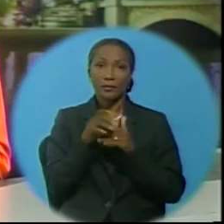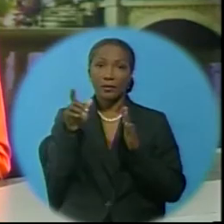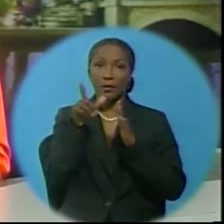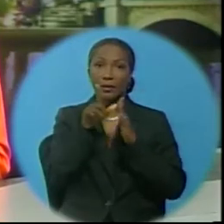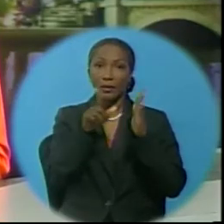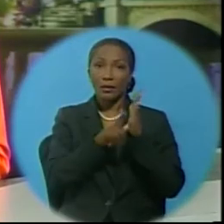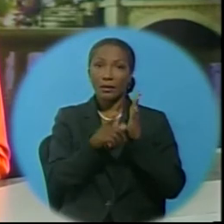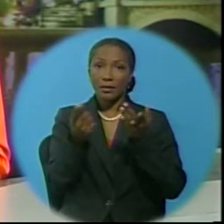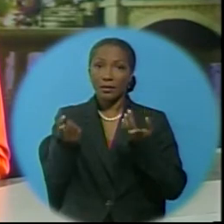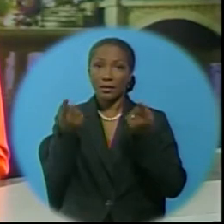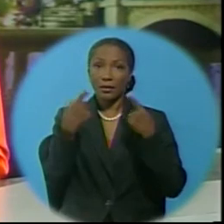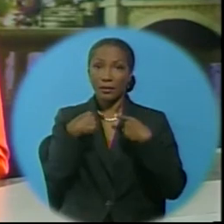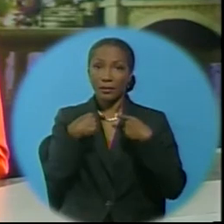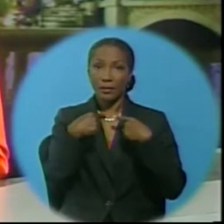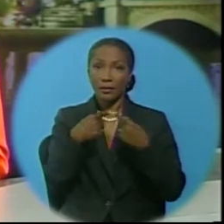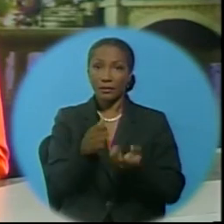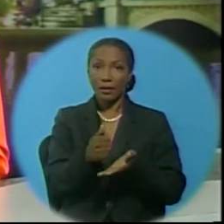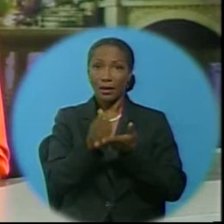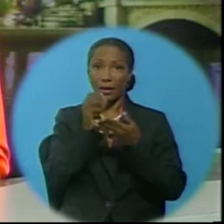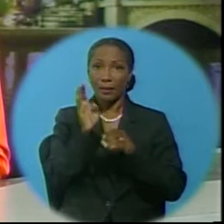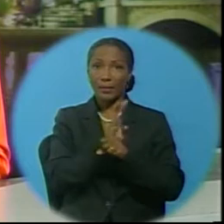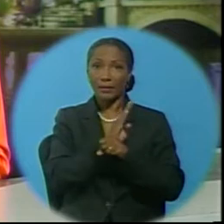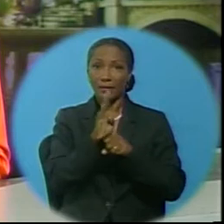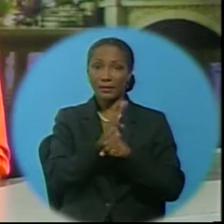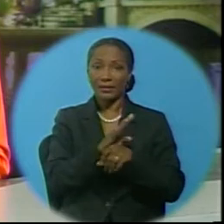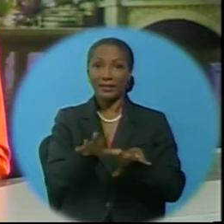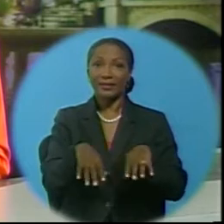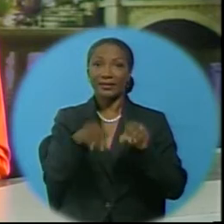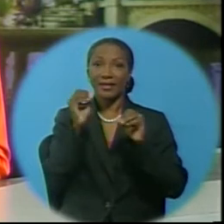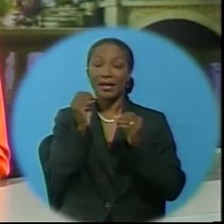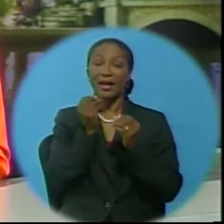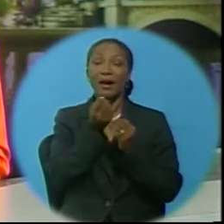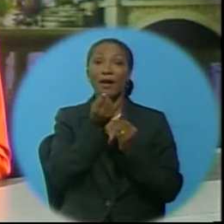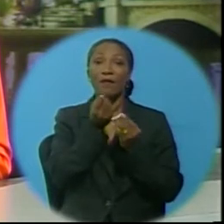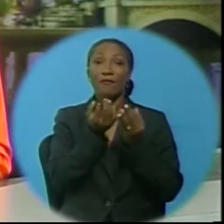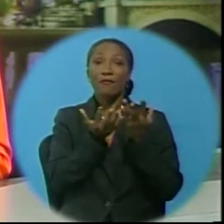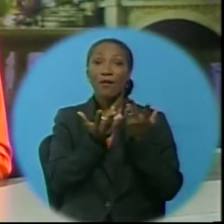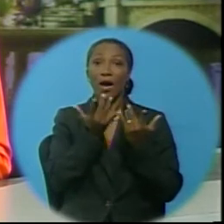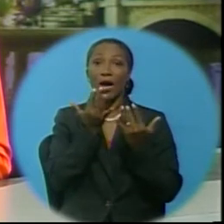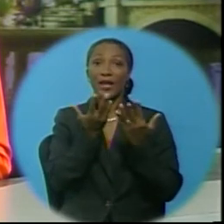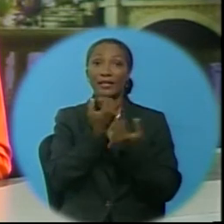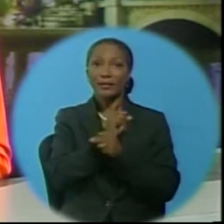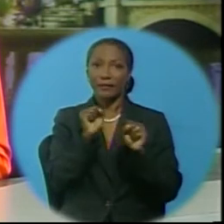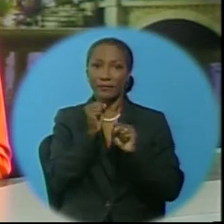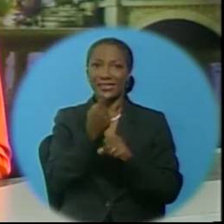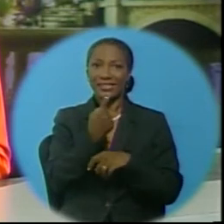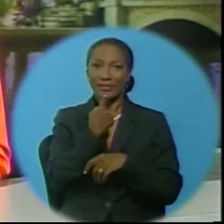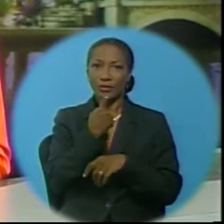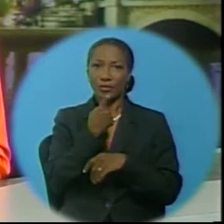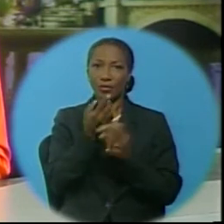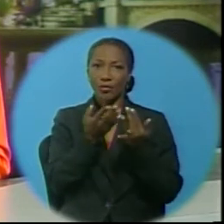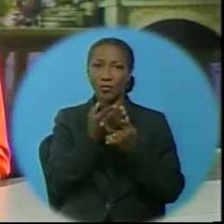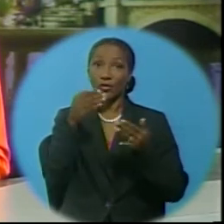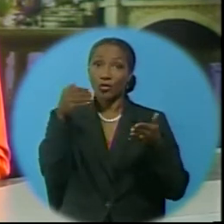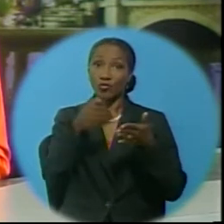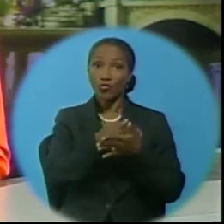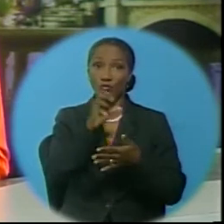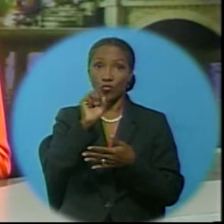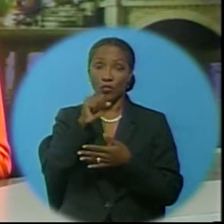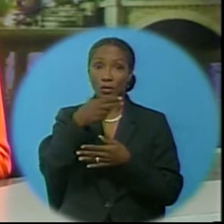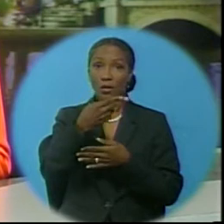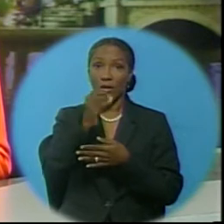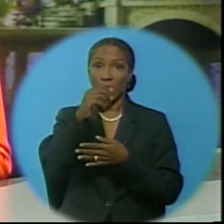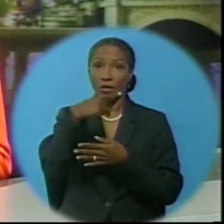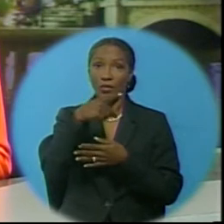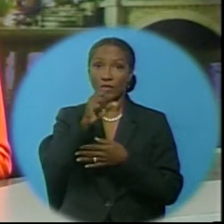Legislation is coming to ensure businesses take fire safety seriously. Through the new Shops Act, businesses will be required